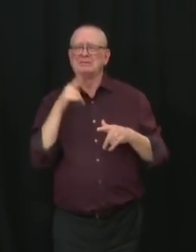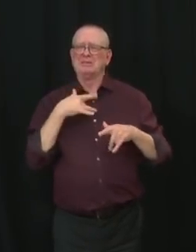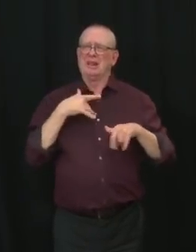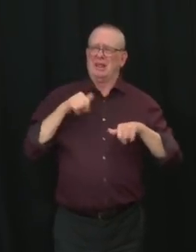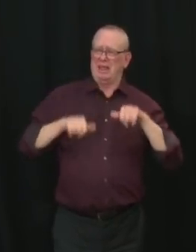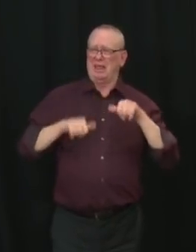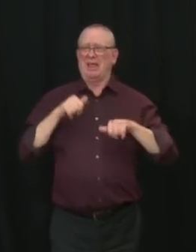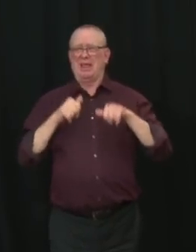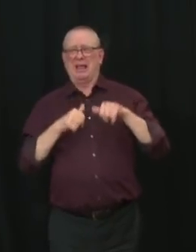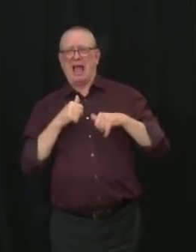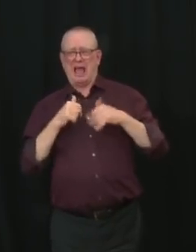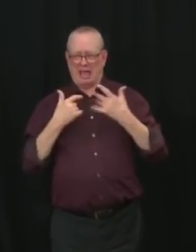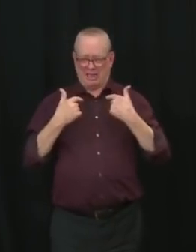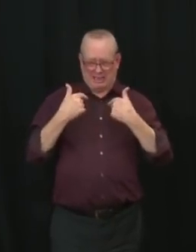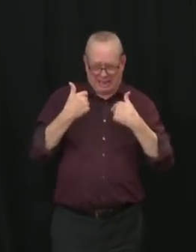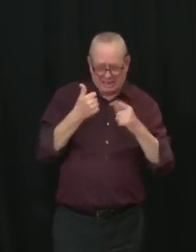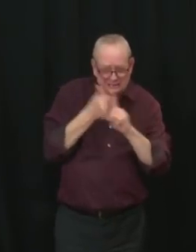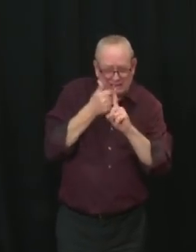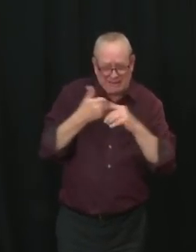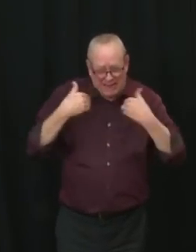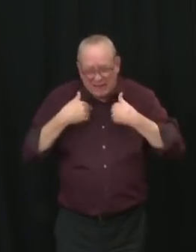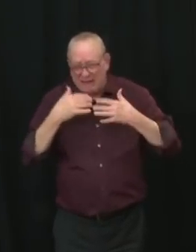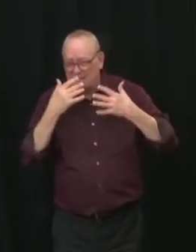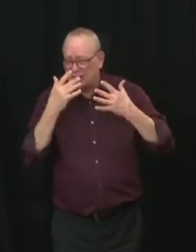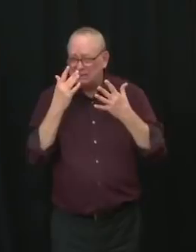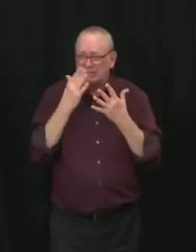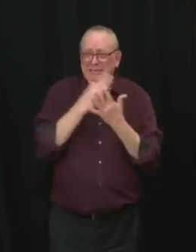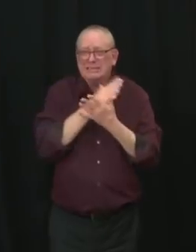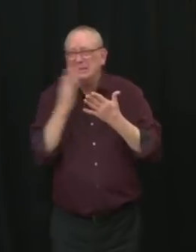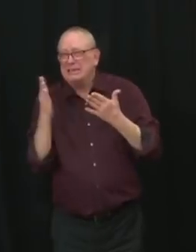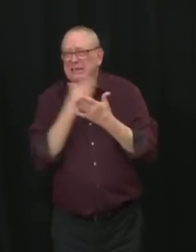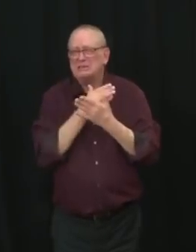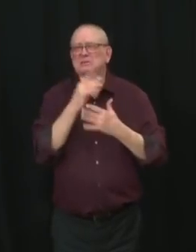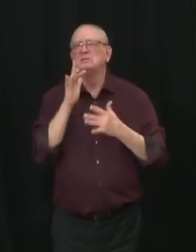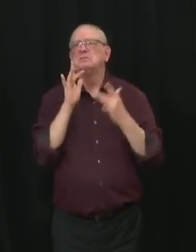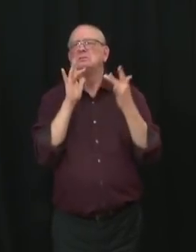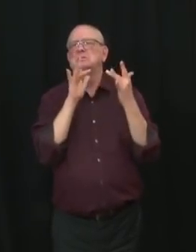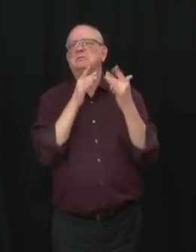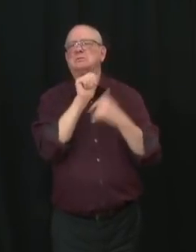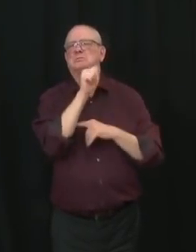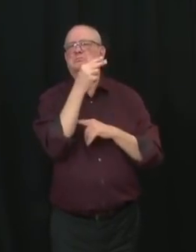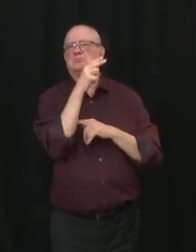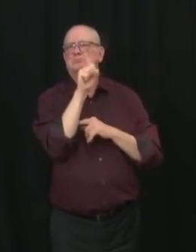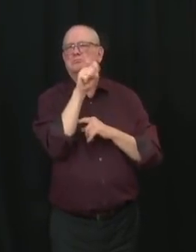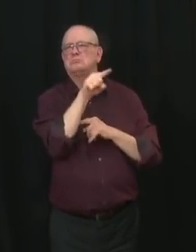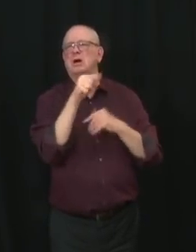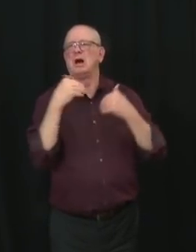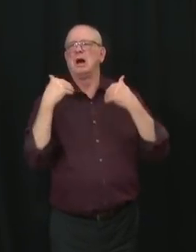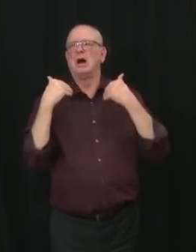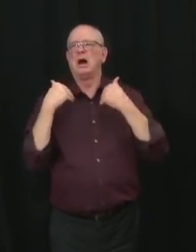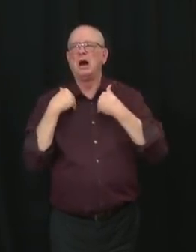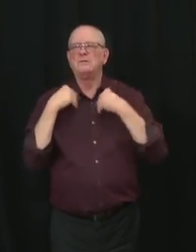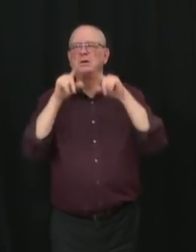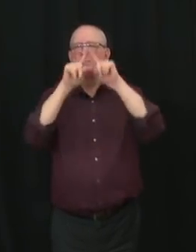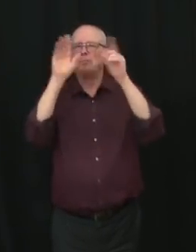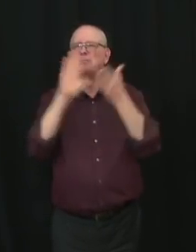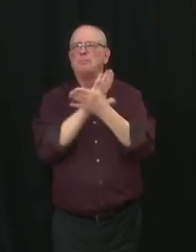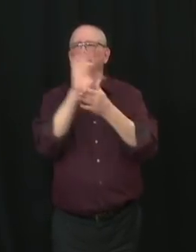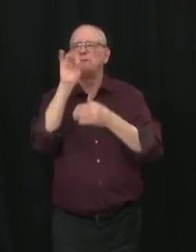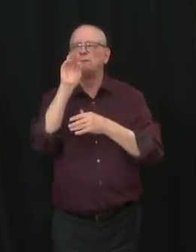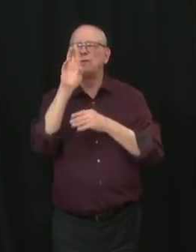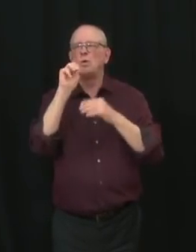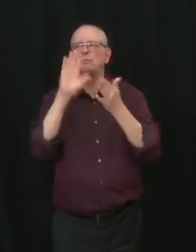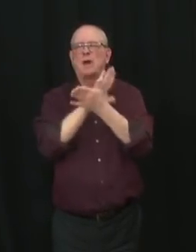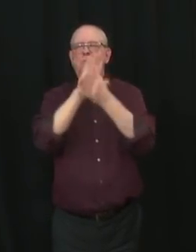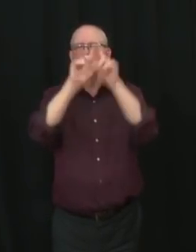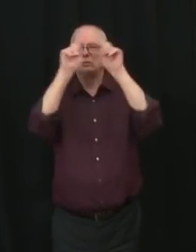you assess this. If your risk is moderate to high, you should contact your doctor's office and advise them of your situation so